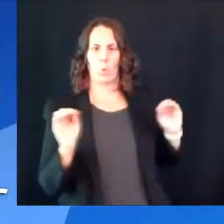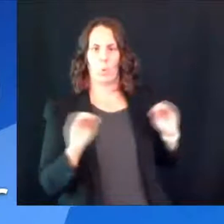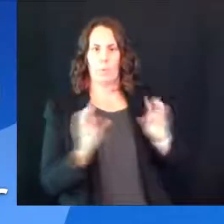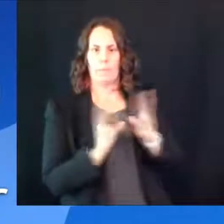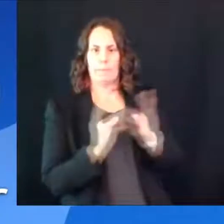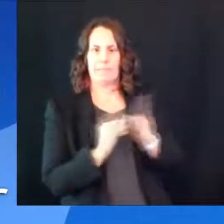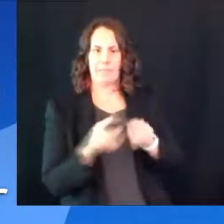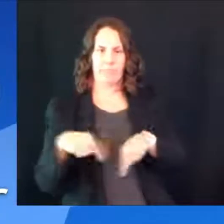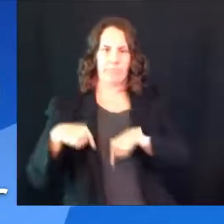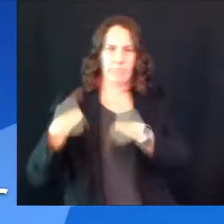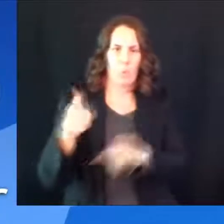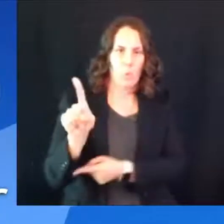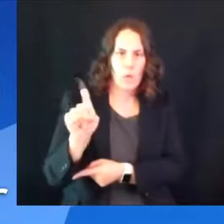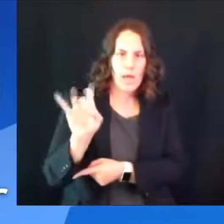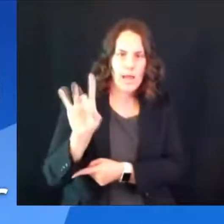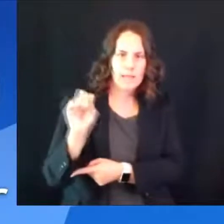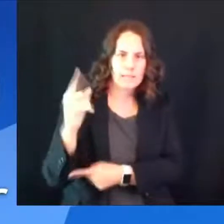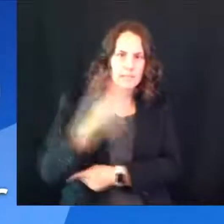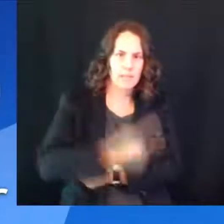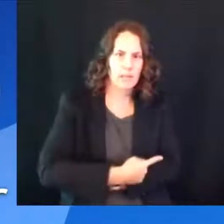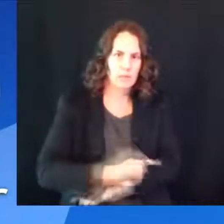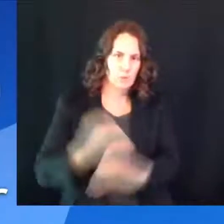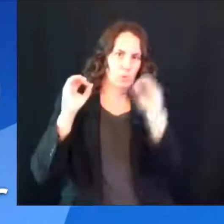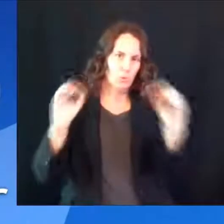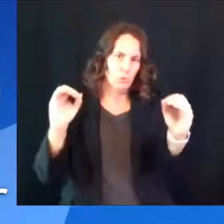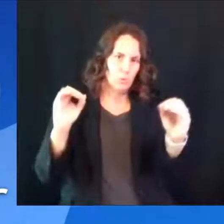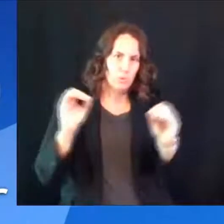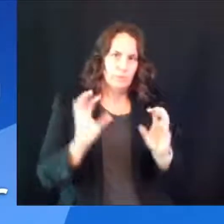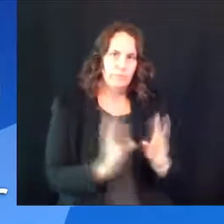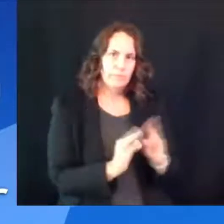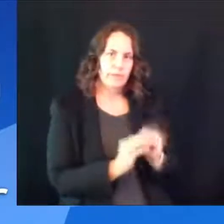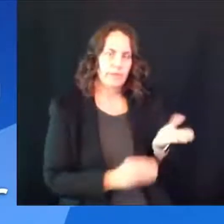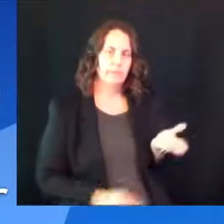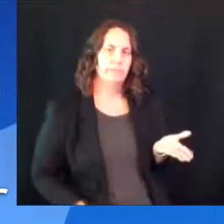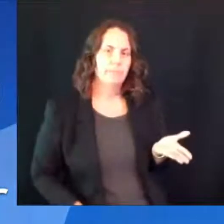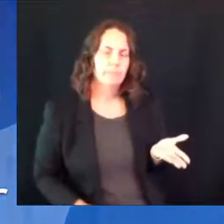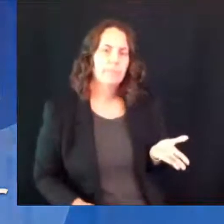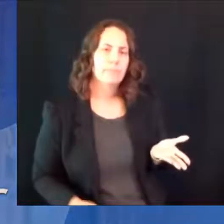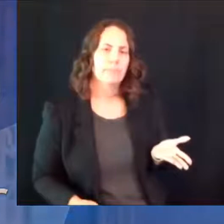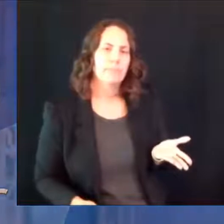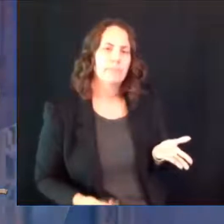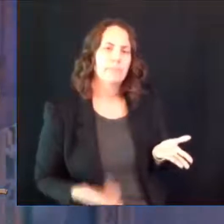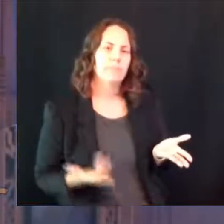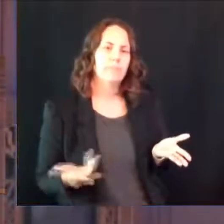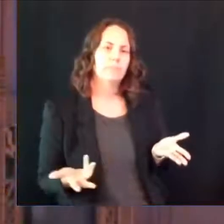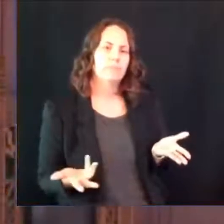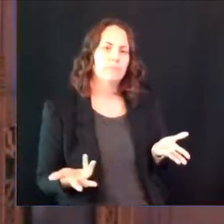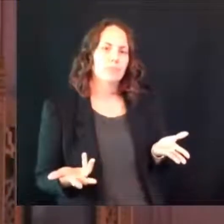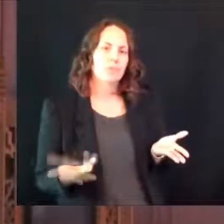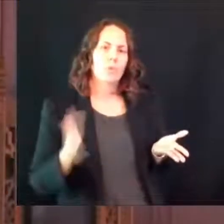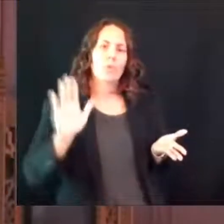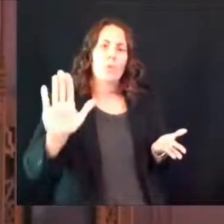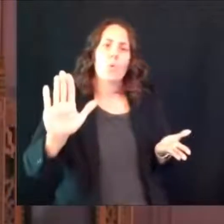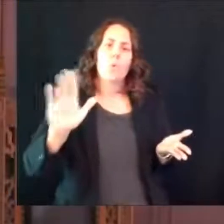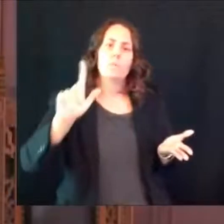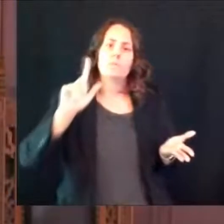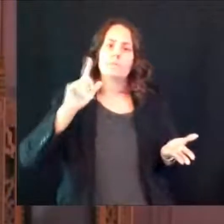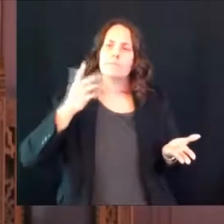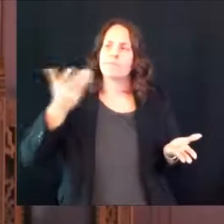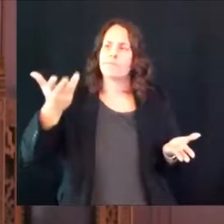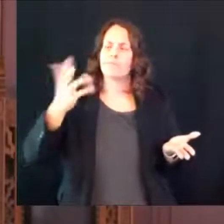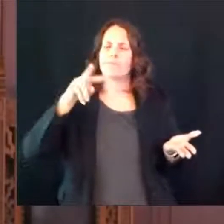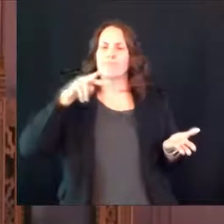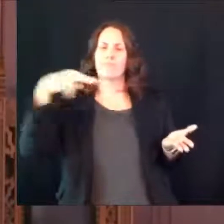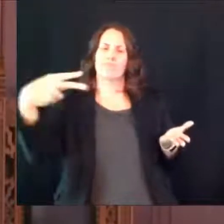for us to act on in regard to the pandemic. Yeah, well, we've provided lots of leadership as it relates to